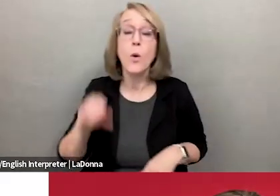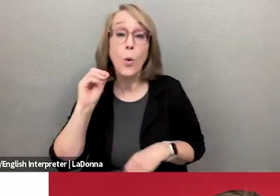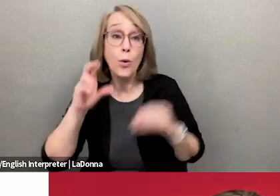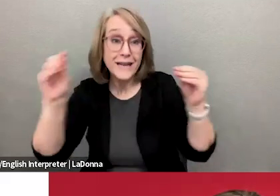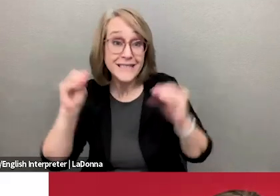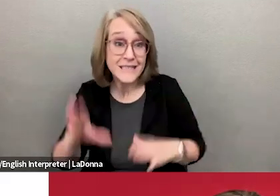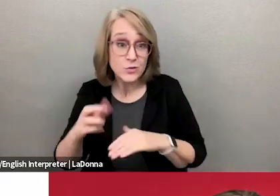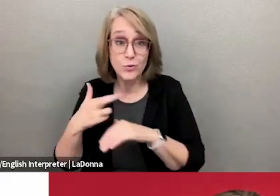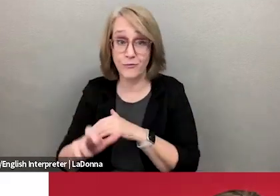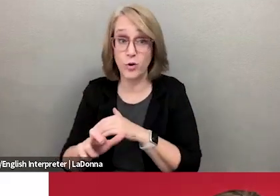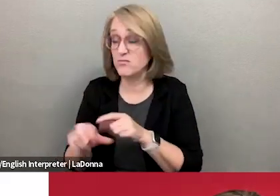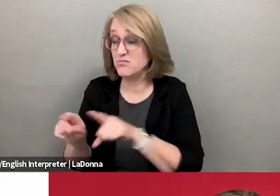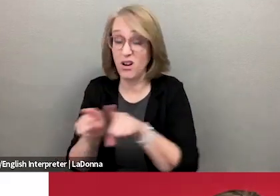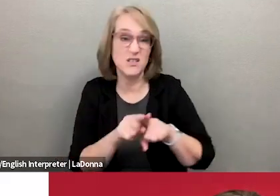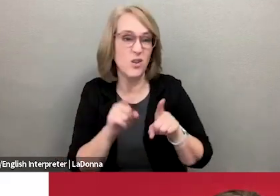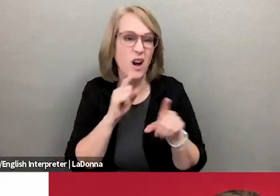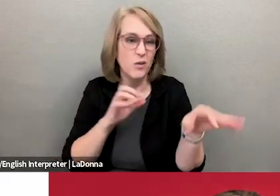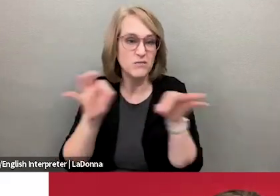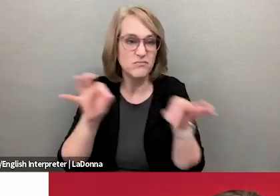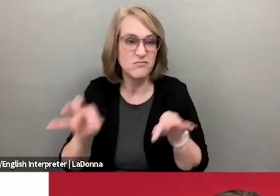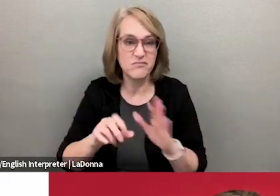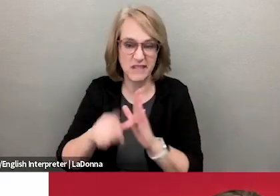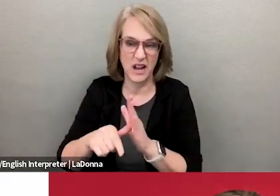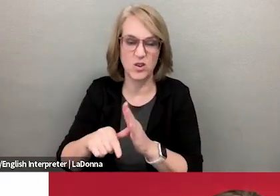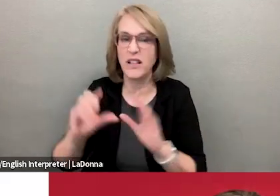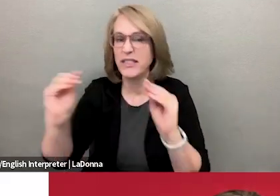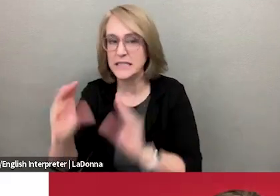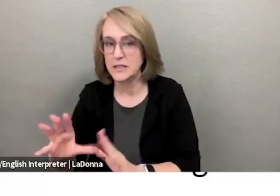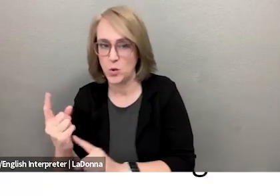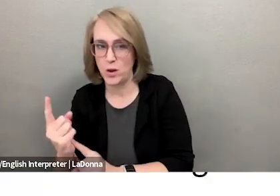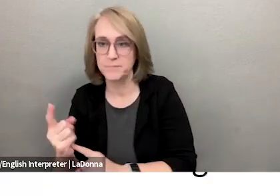talk a little bit about that later. So next, please.